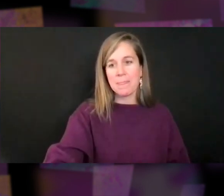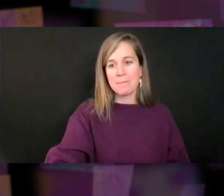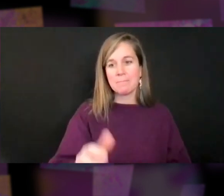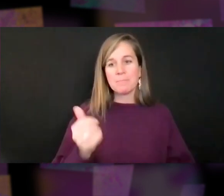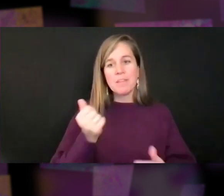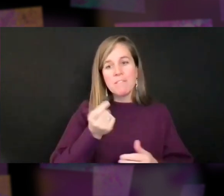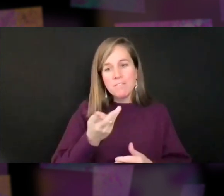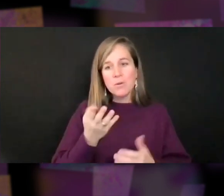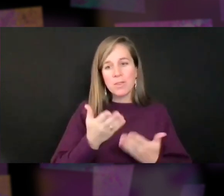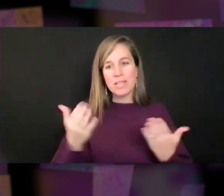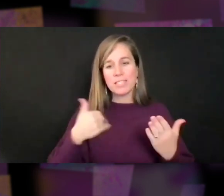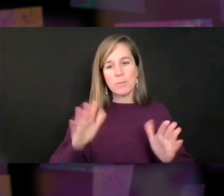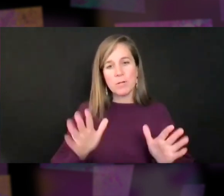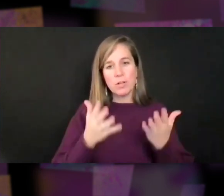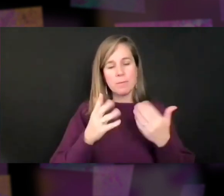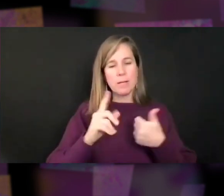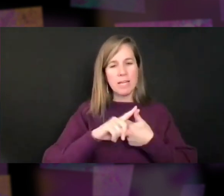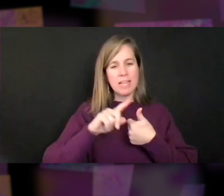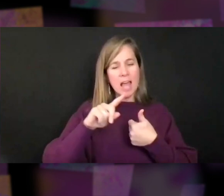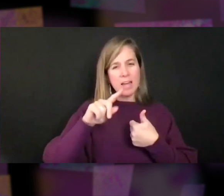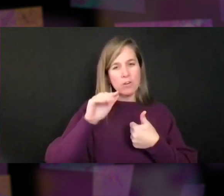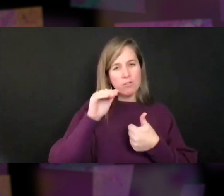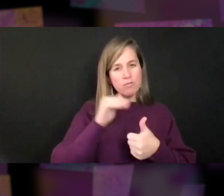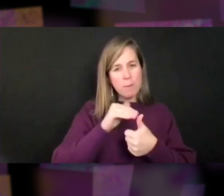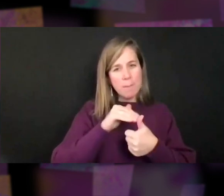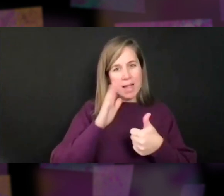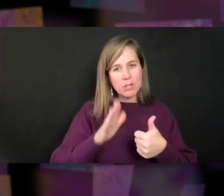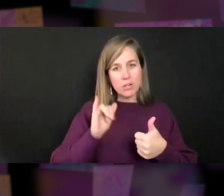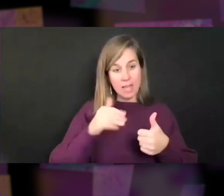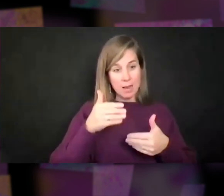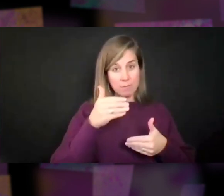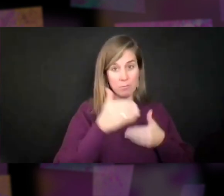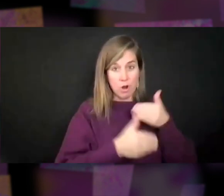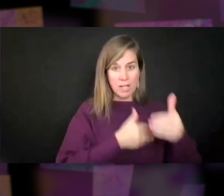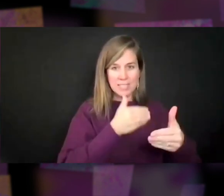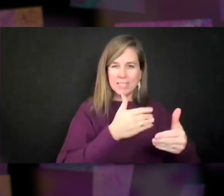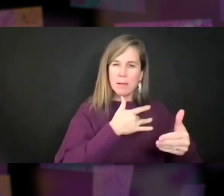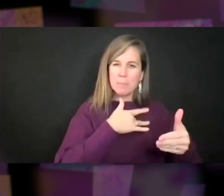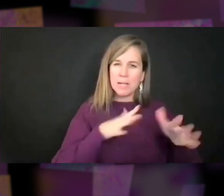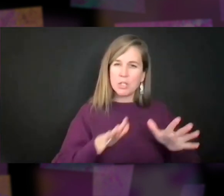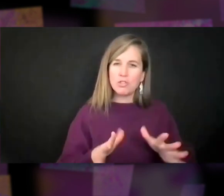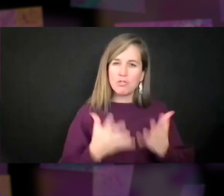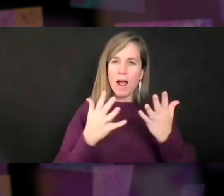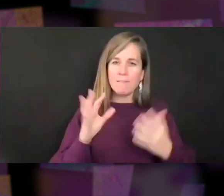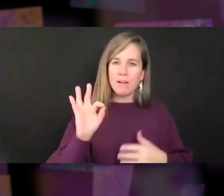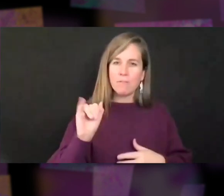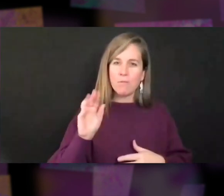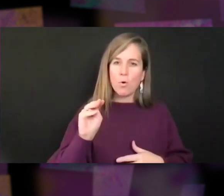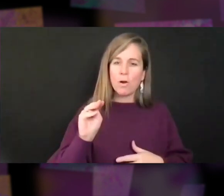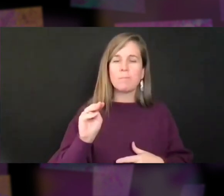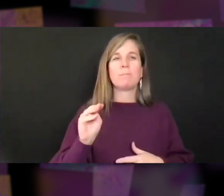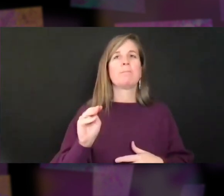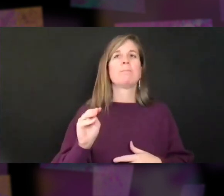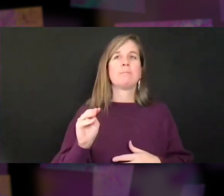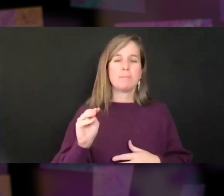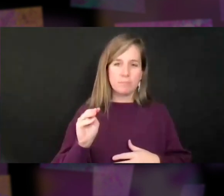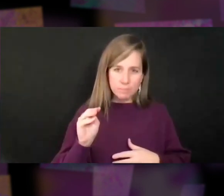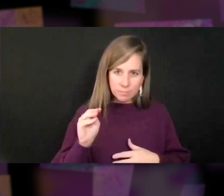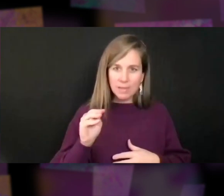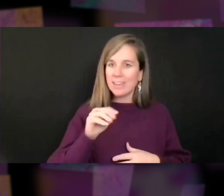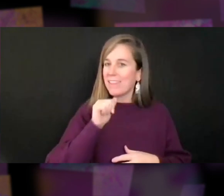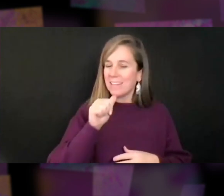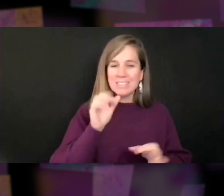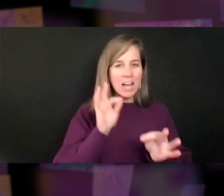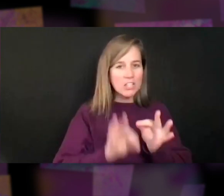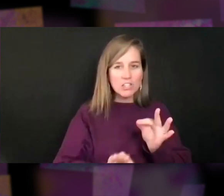a reminder that process often drives form. And I believe I said in there, you know, that's not exclusive to Native